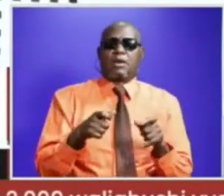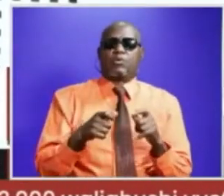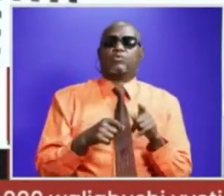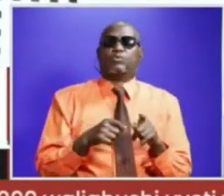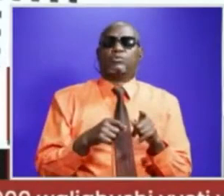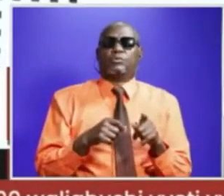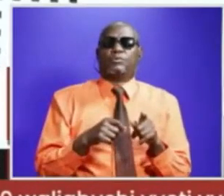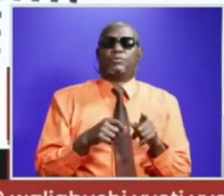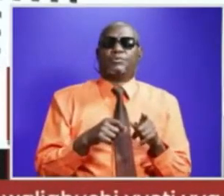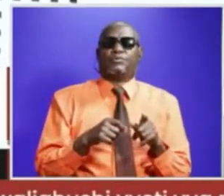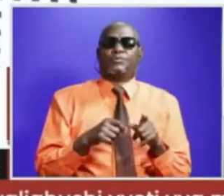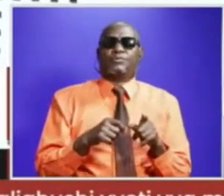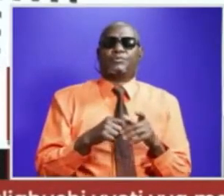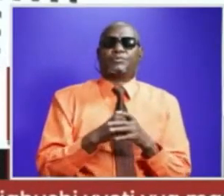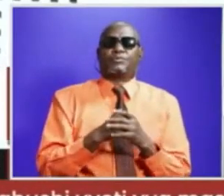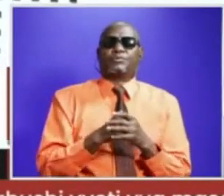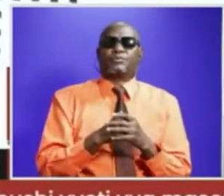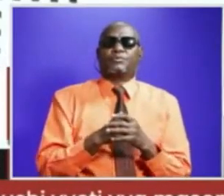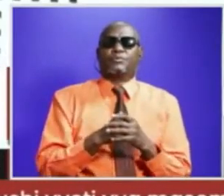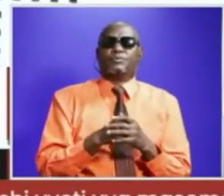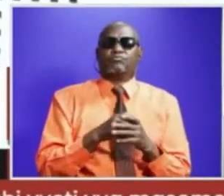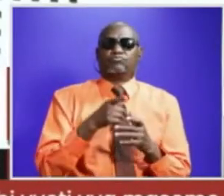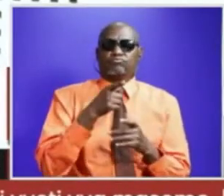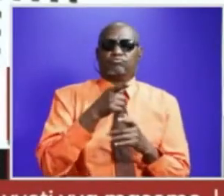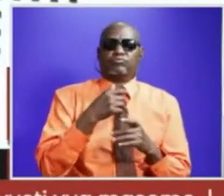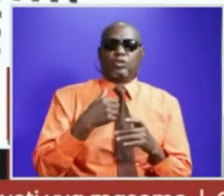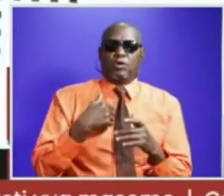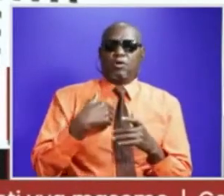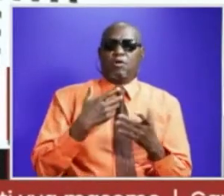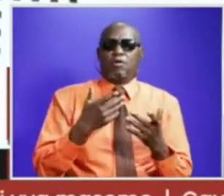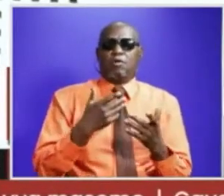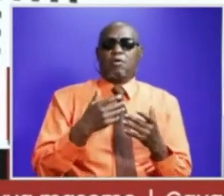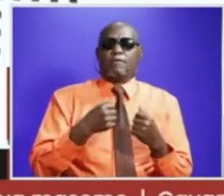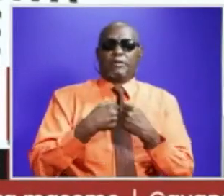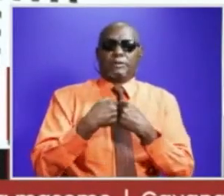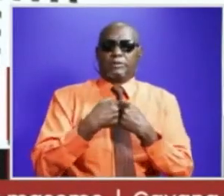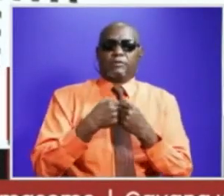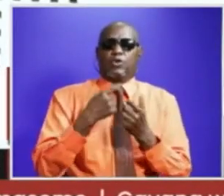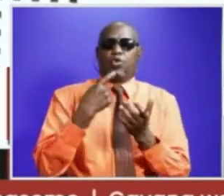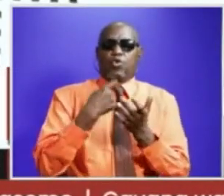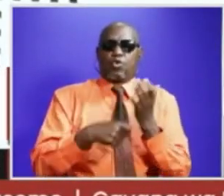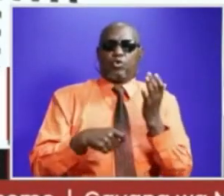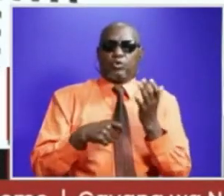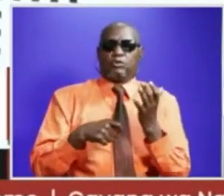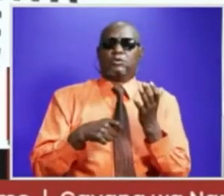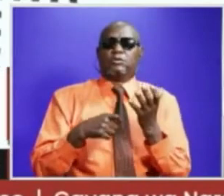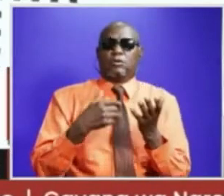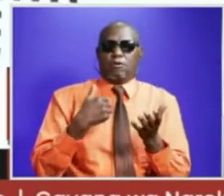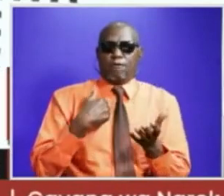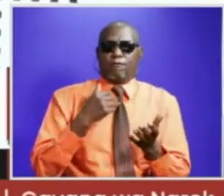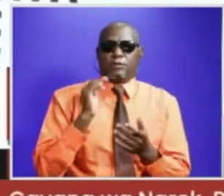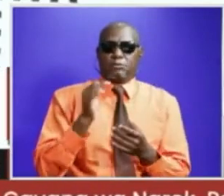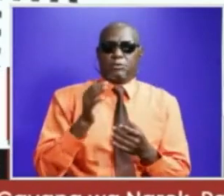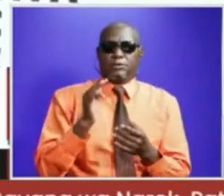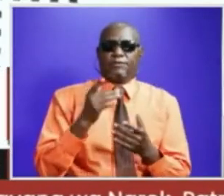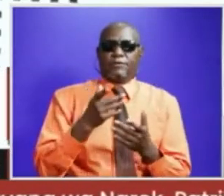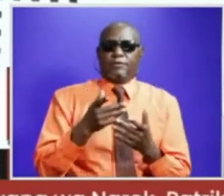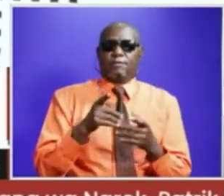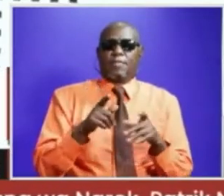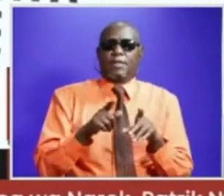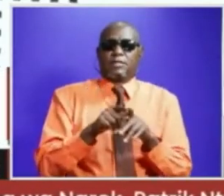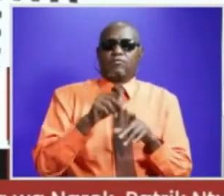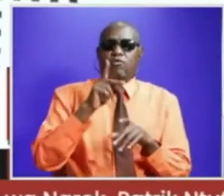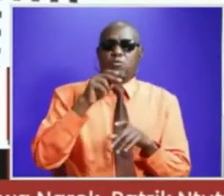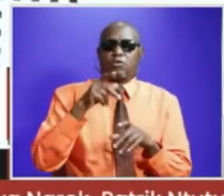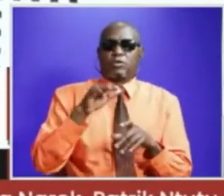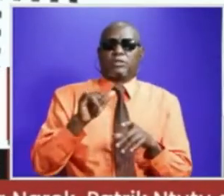its own niche. This is because of proxy. This is because of its cost effectiveness and its proxy to every other